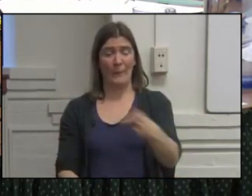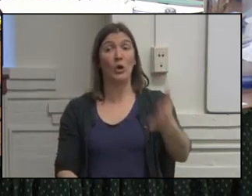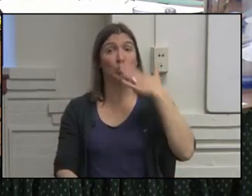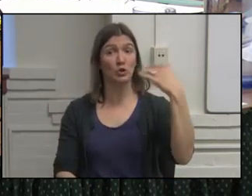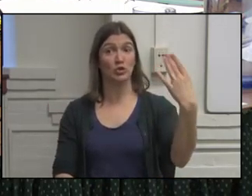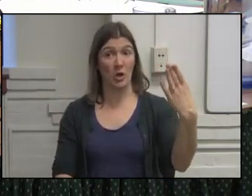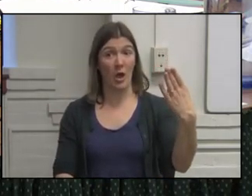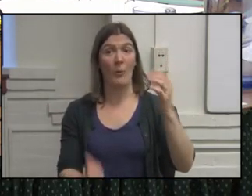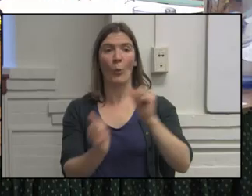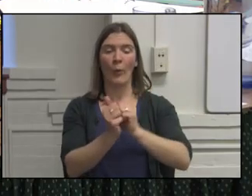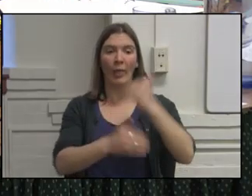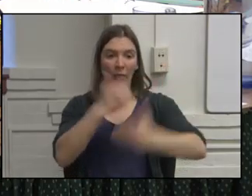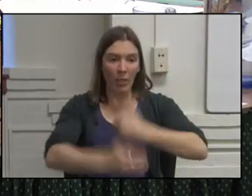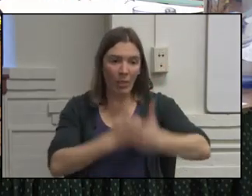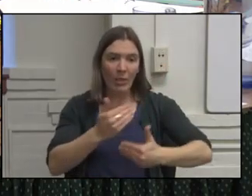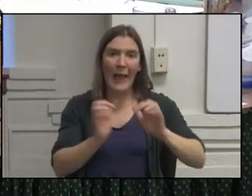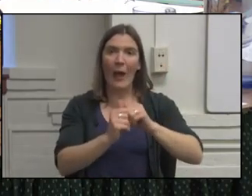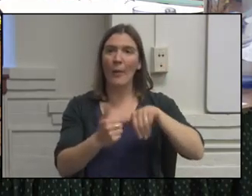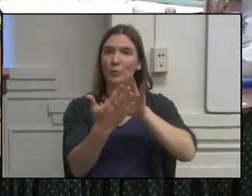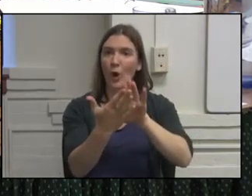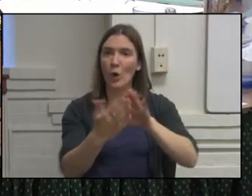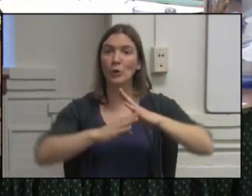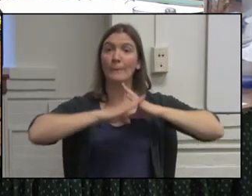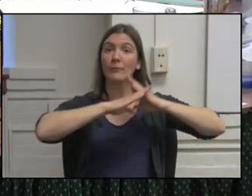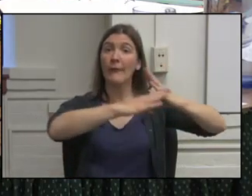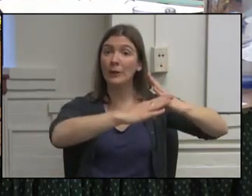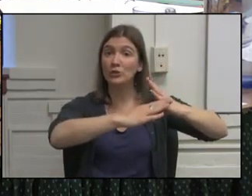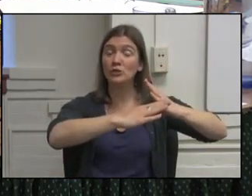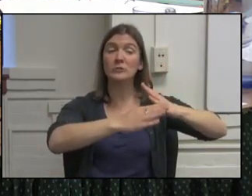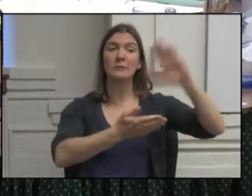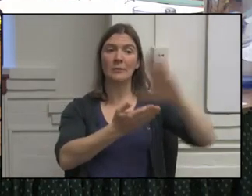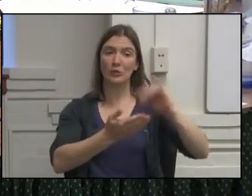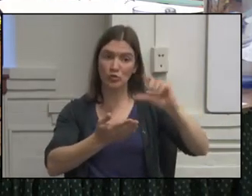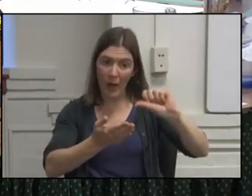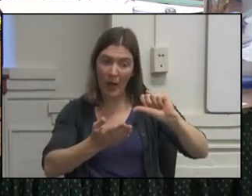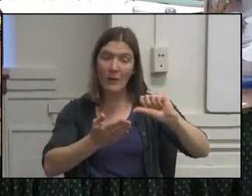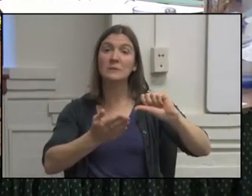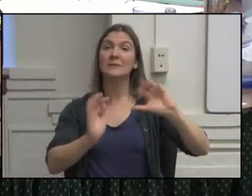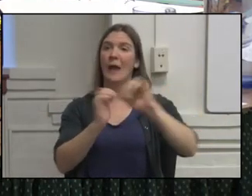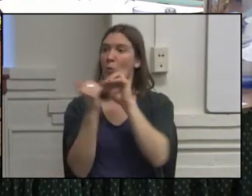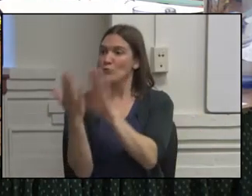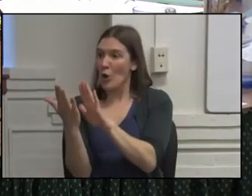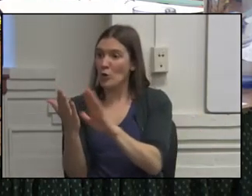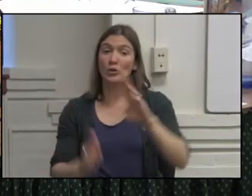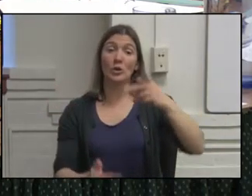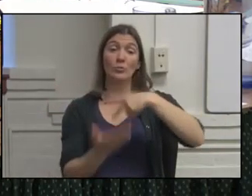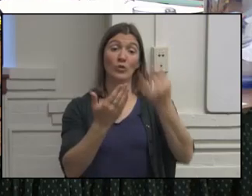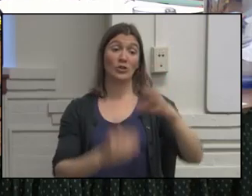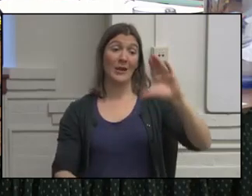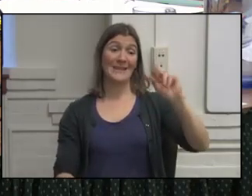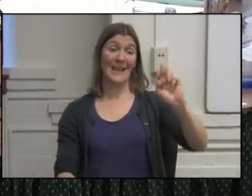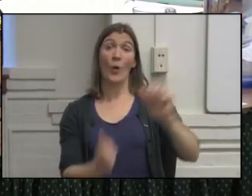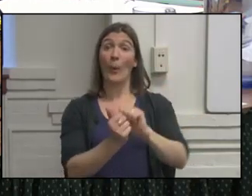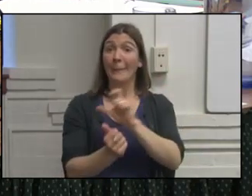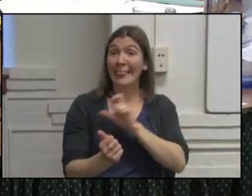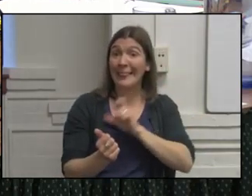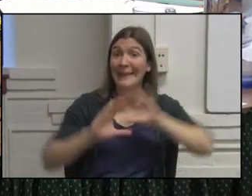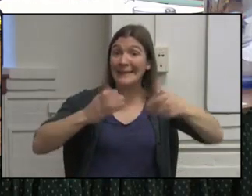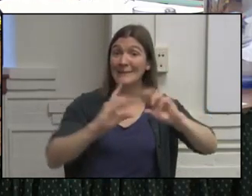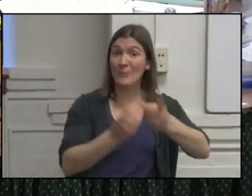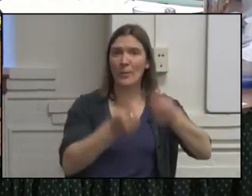Brattleboro, including a lot of prevention efforts and a lot of what Project CARE is doing through the work of our